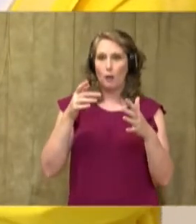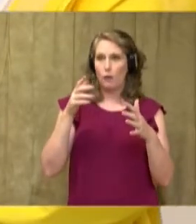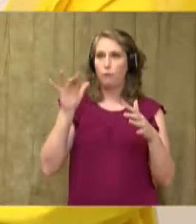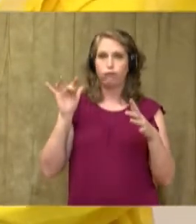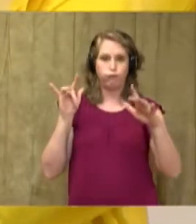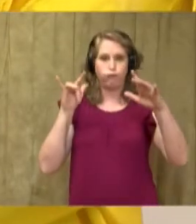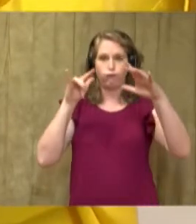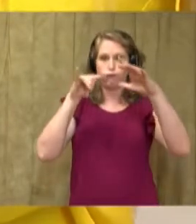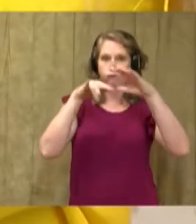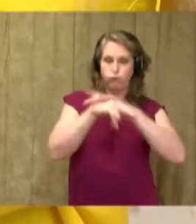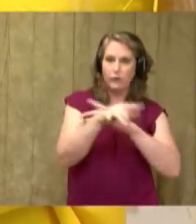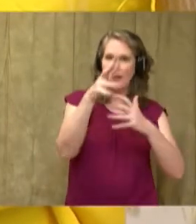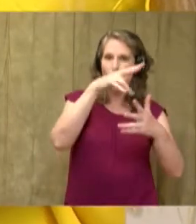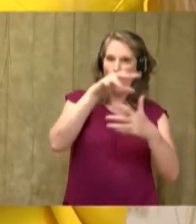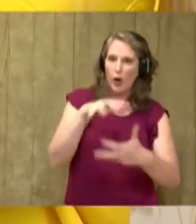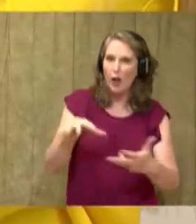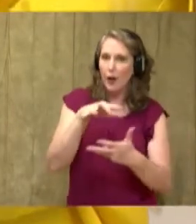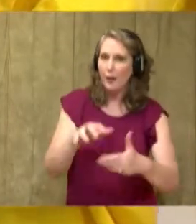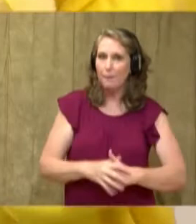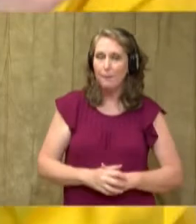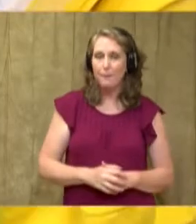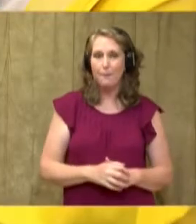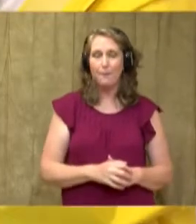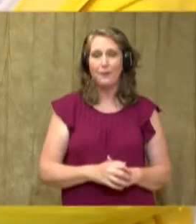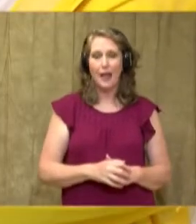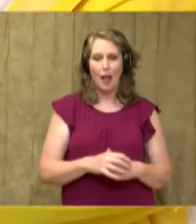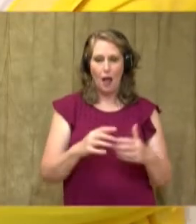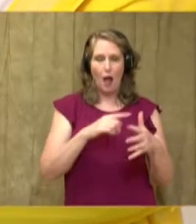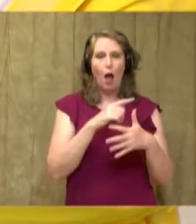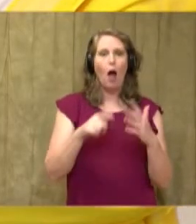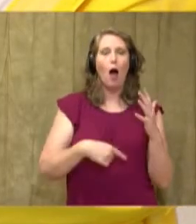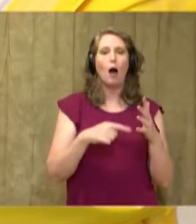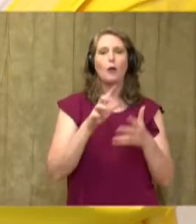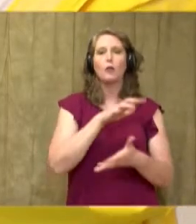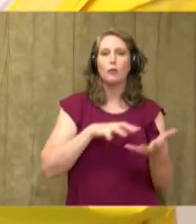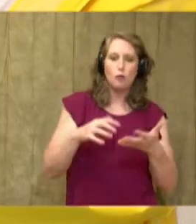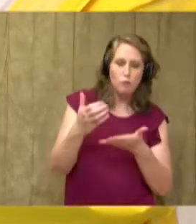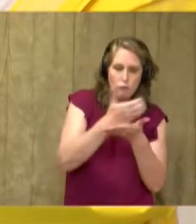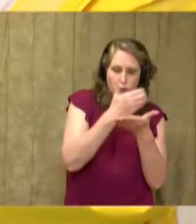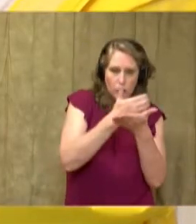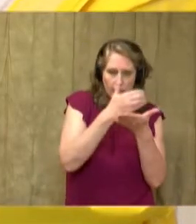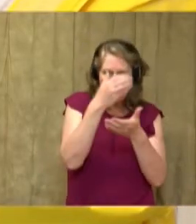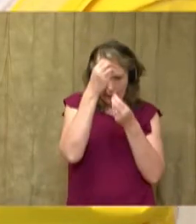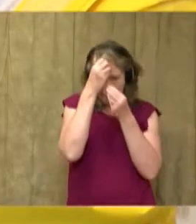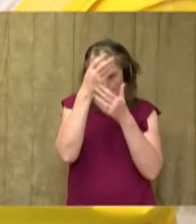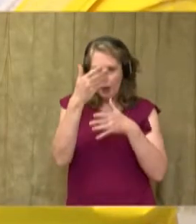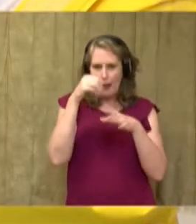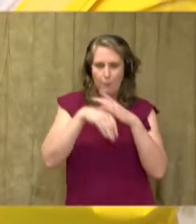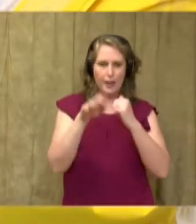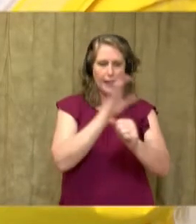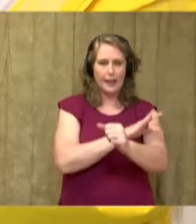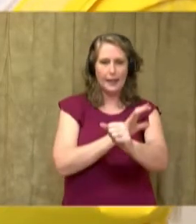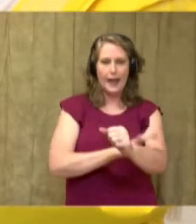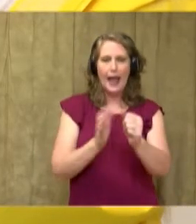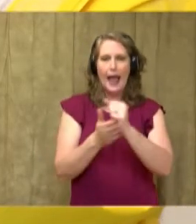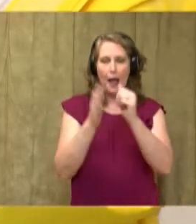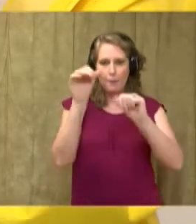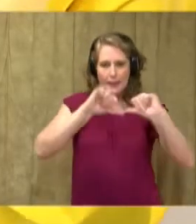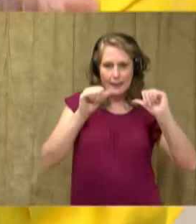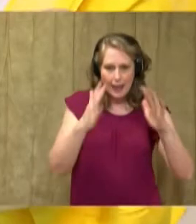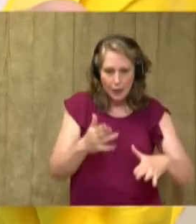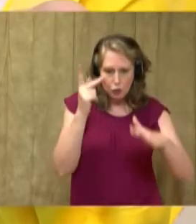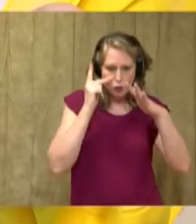the eye of a hurricane. Now, all of the storms detailed are gathered and fed into computers, and it helps scientists to